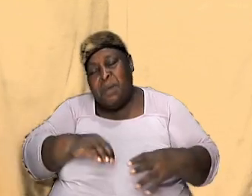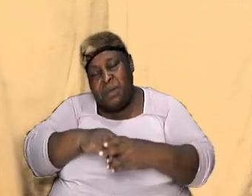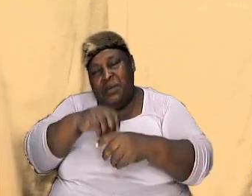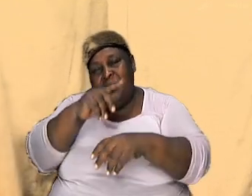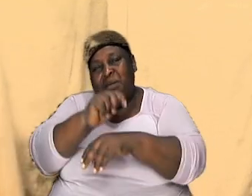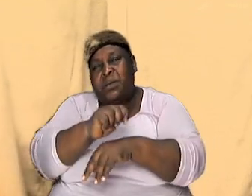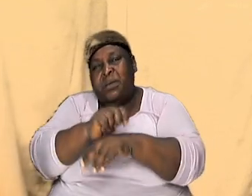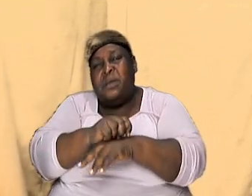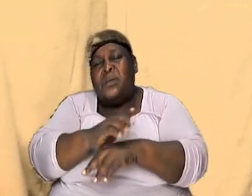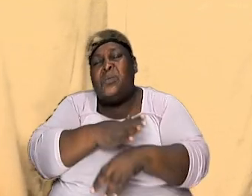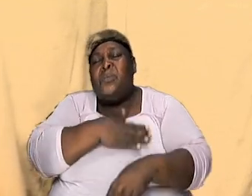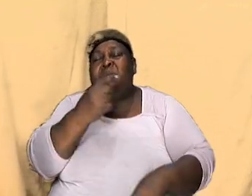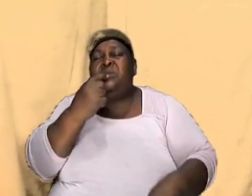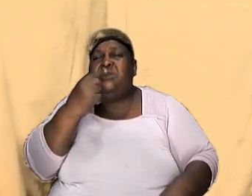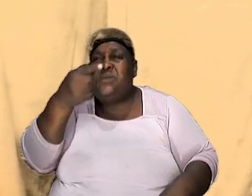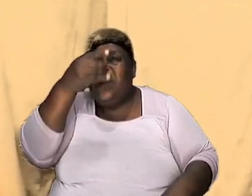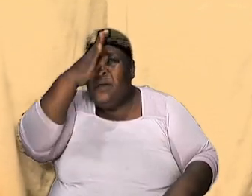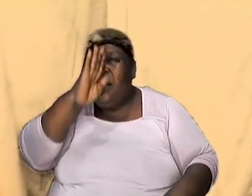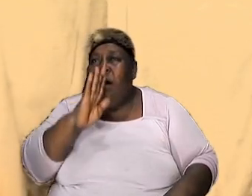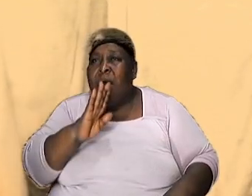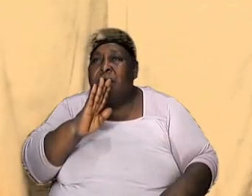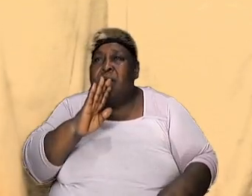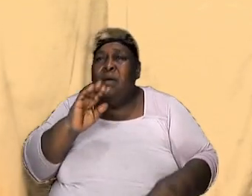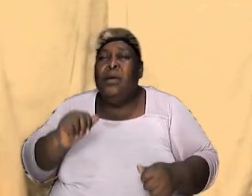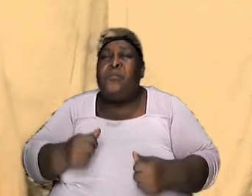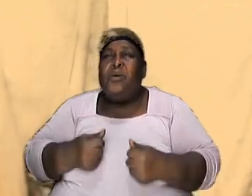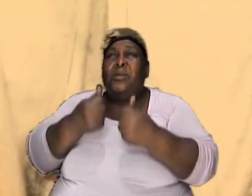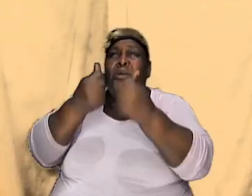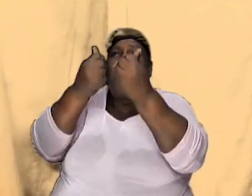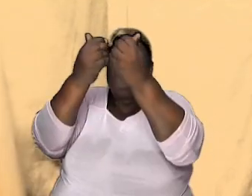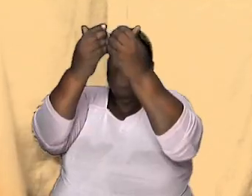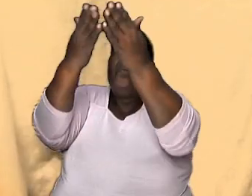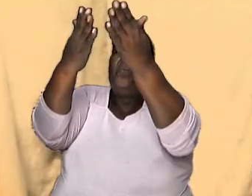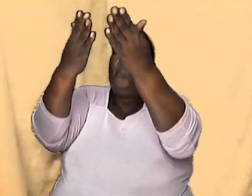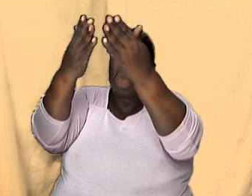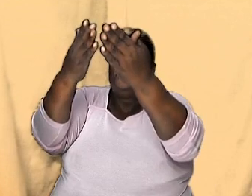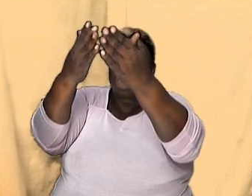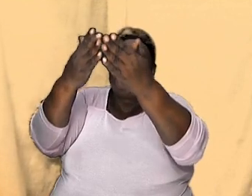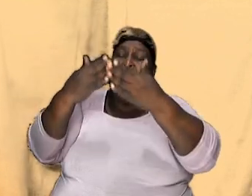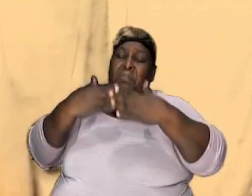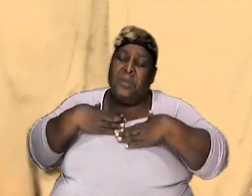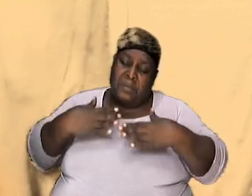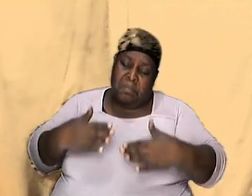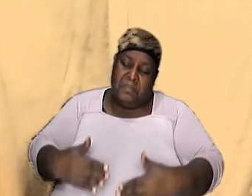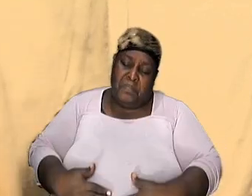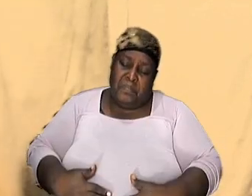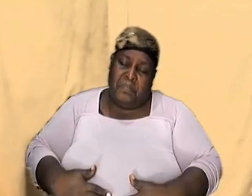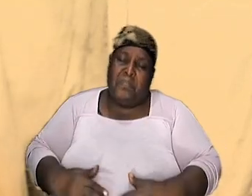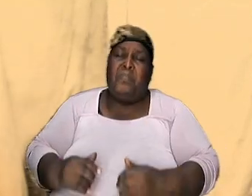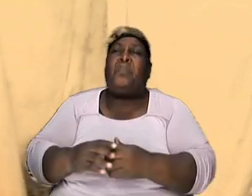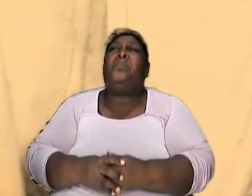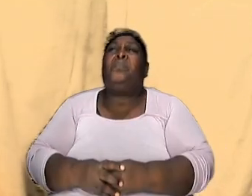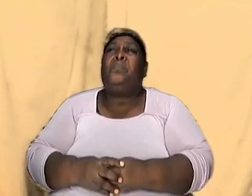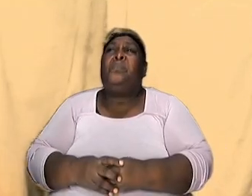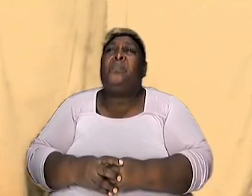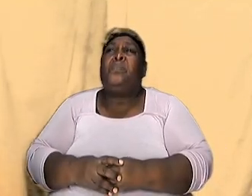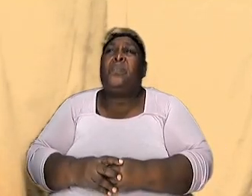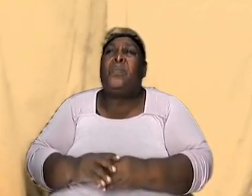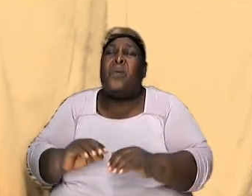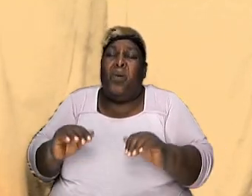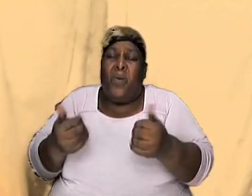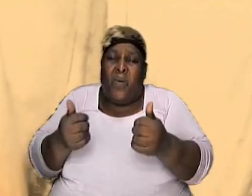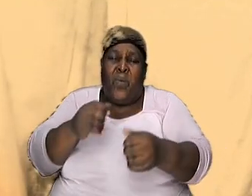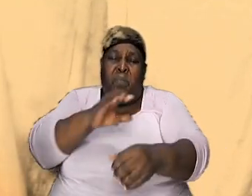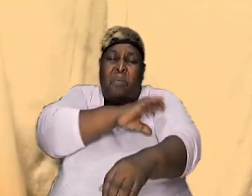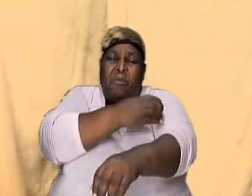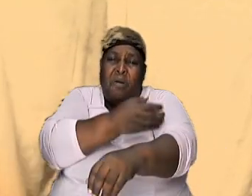say, God, amen, to you I'm going to give my entire being. You deserve all of me. Praise God. And how powerful it has been